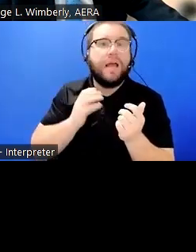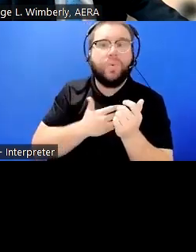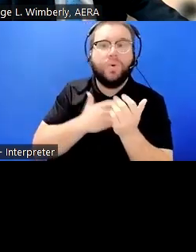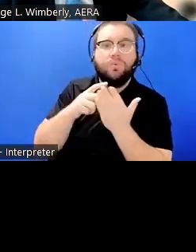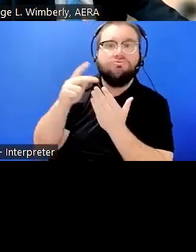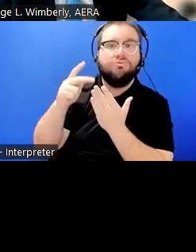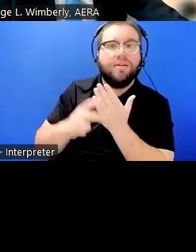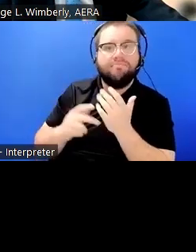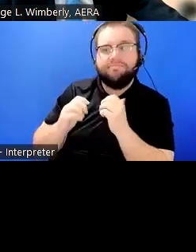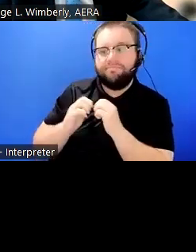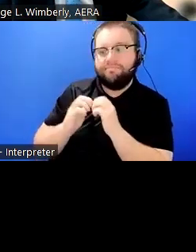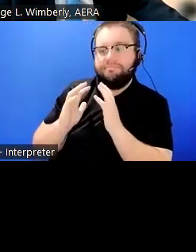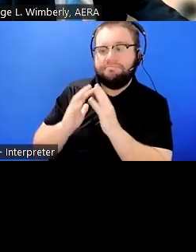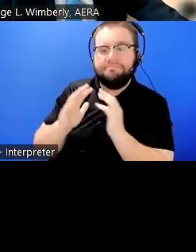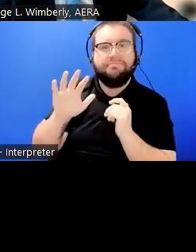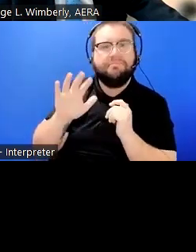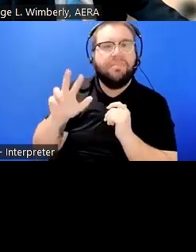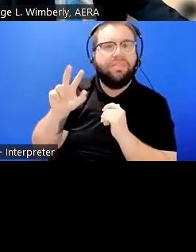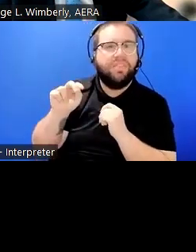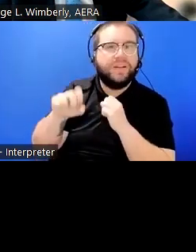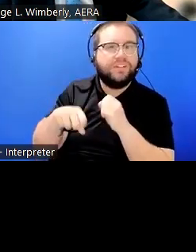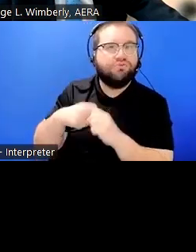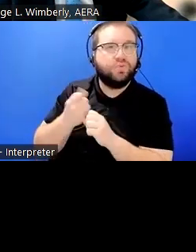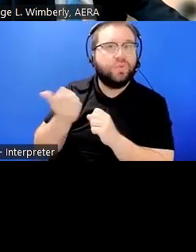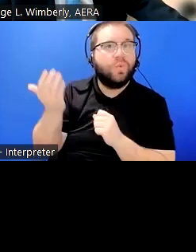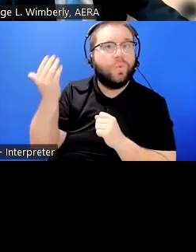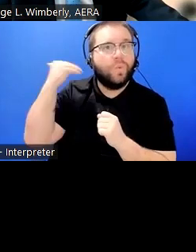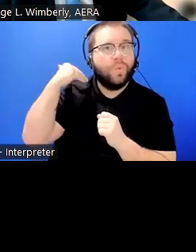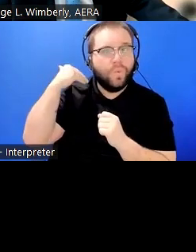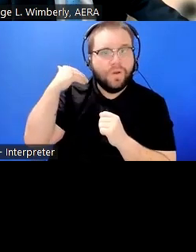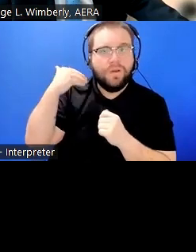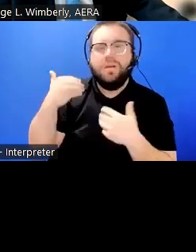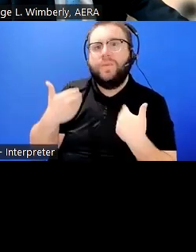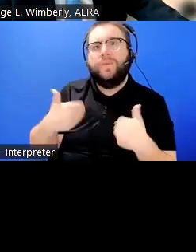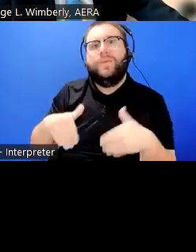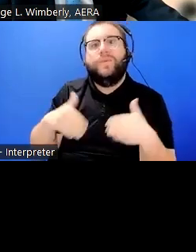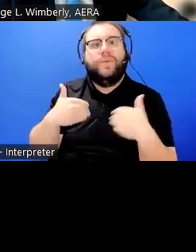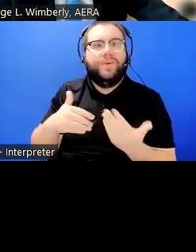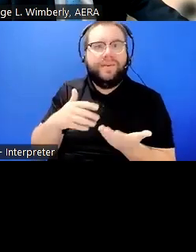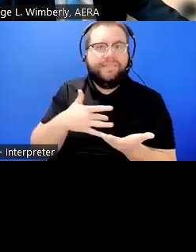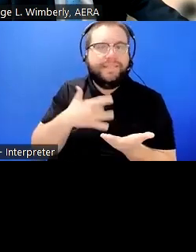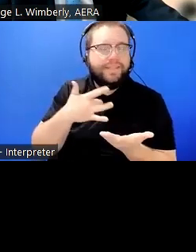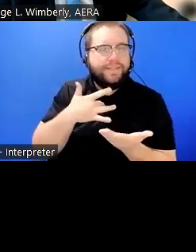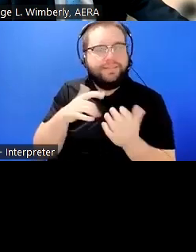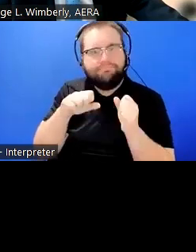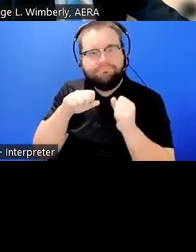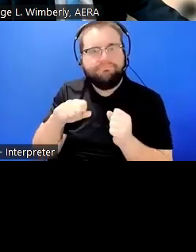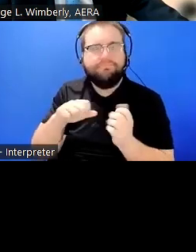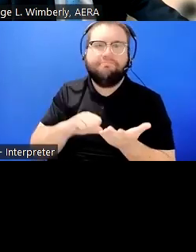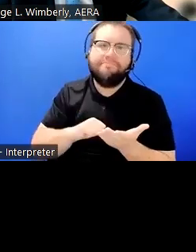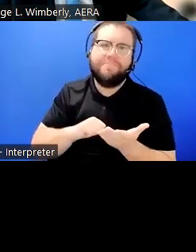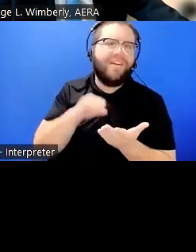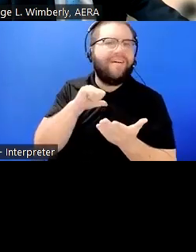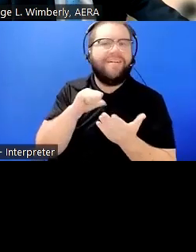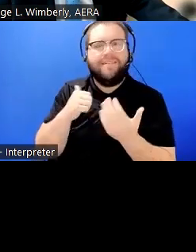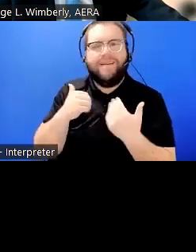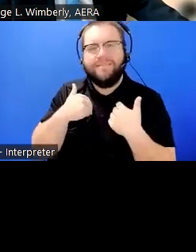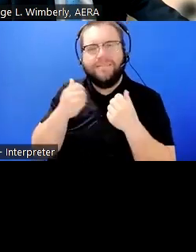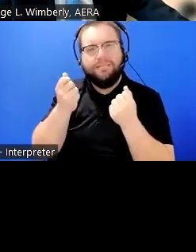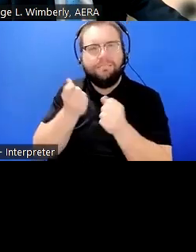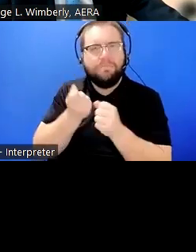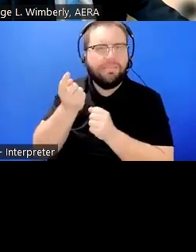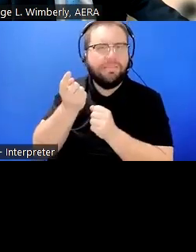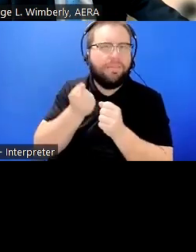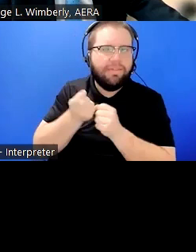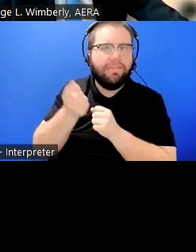years. So we are very proud that we've had this, and multiple cohorts of fellows